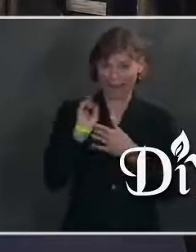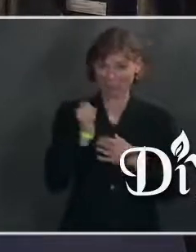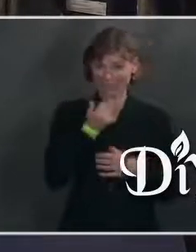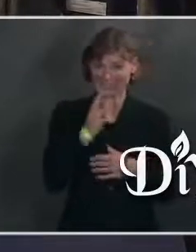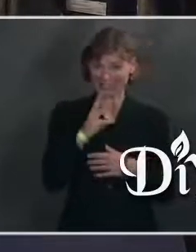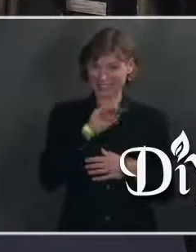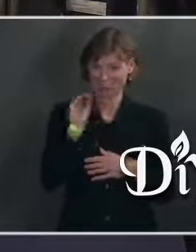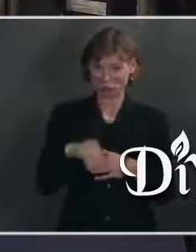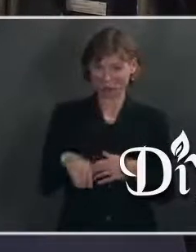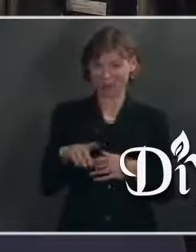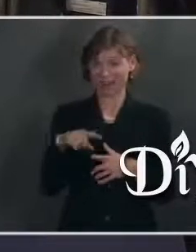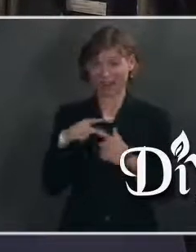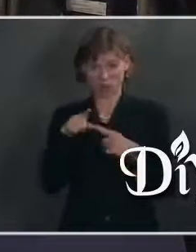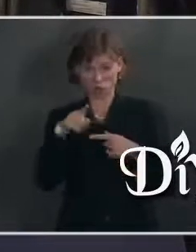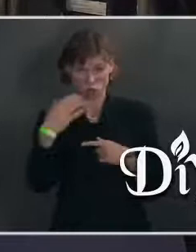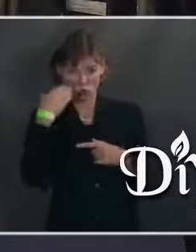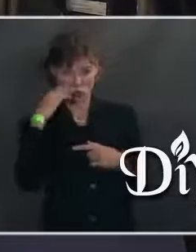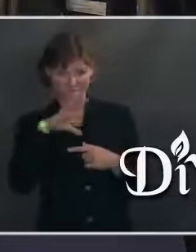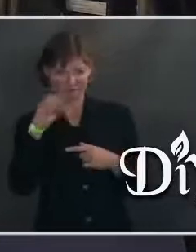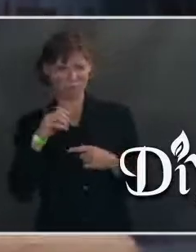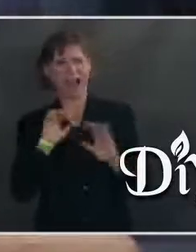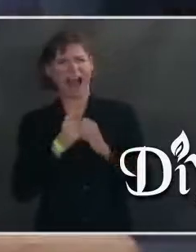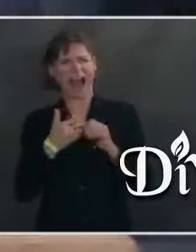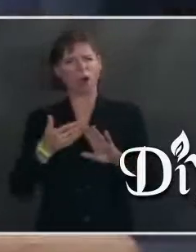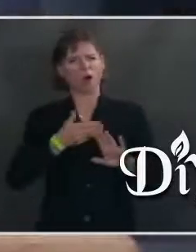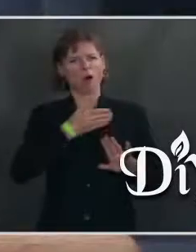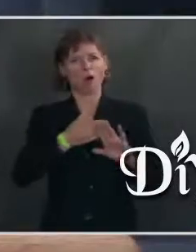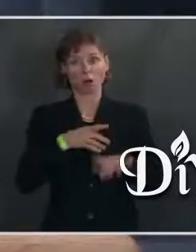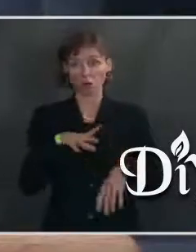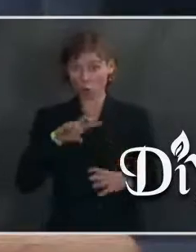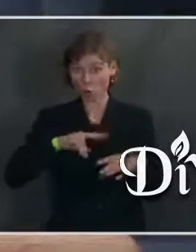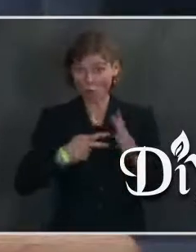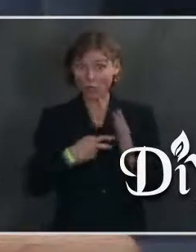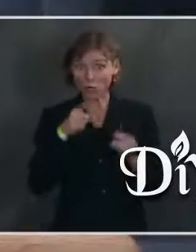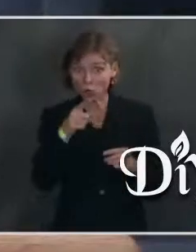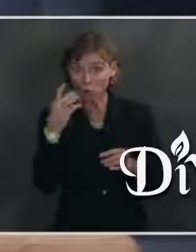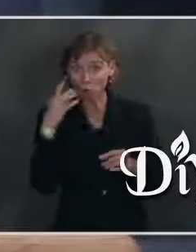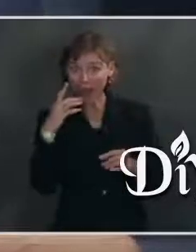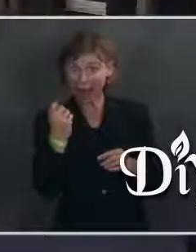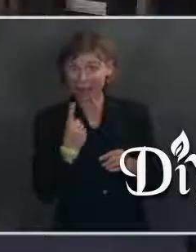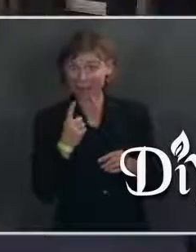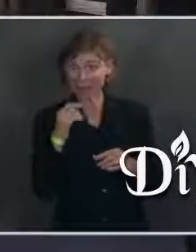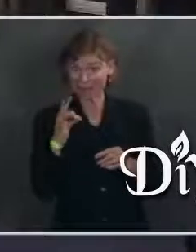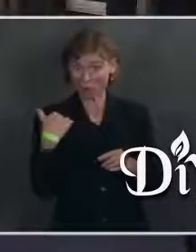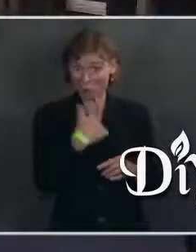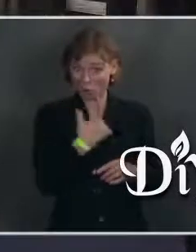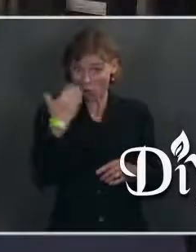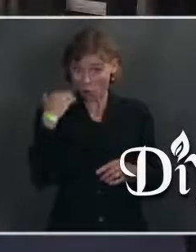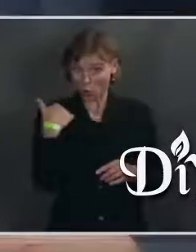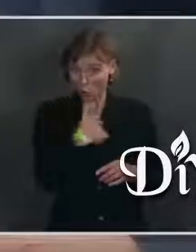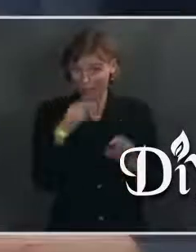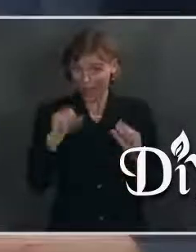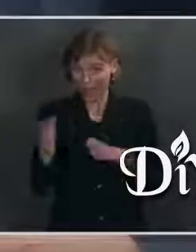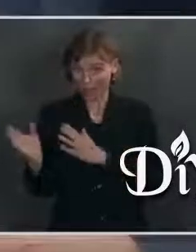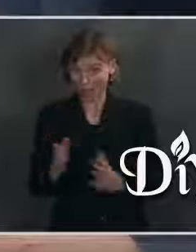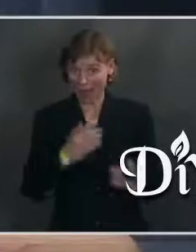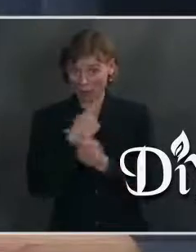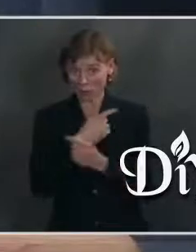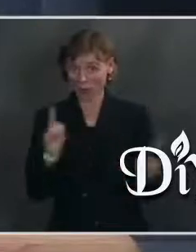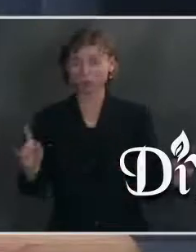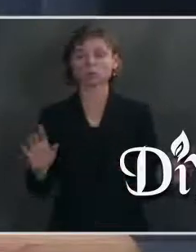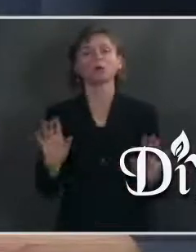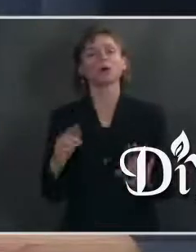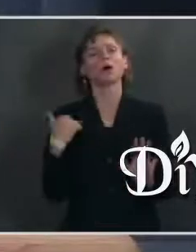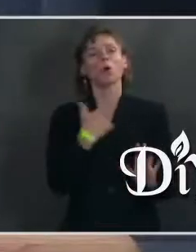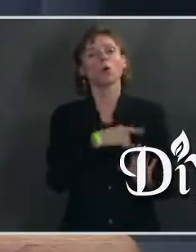know the 5, like, how long in advance do you know? Did we know we could plan to announce the new? Actually announce things and kick them into gear. Yeah, well, we're working on